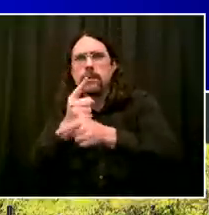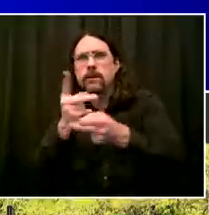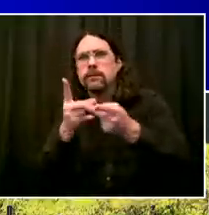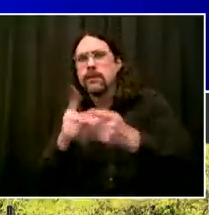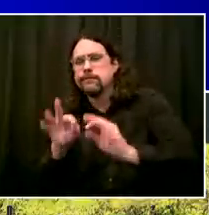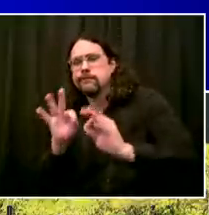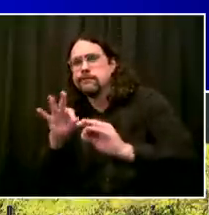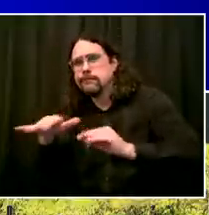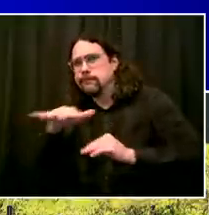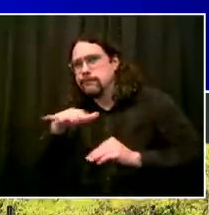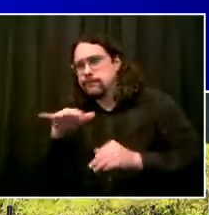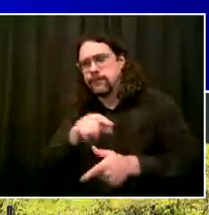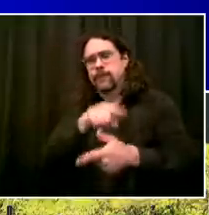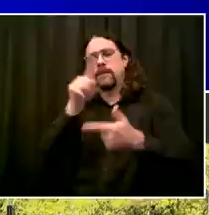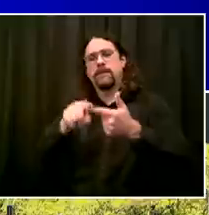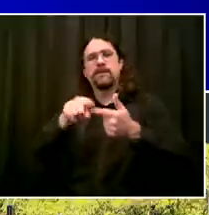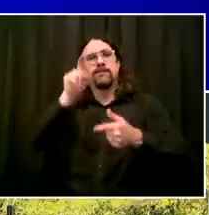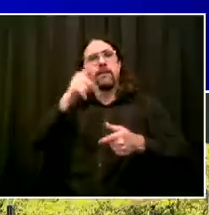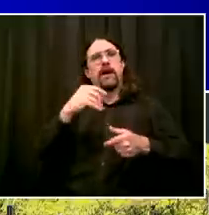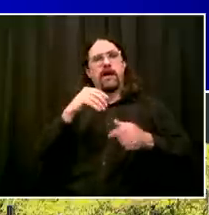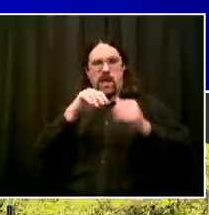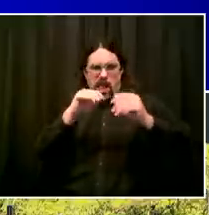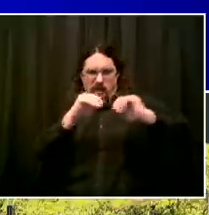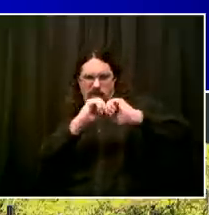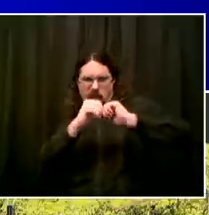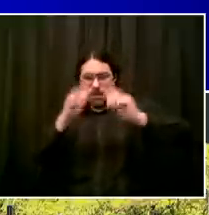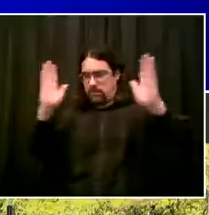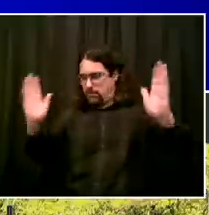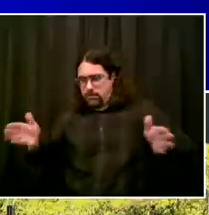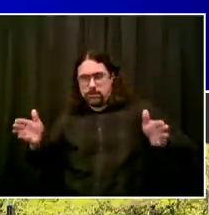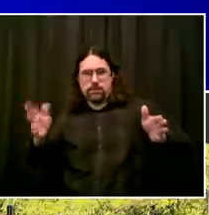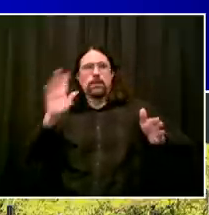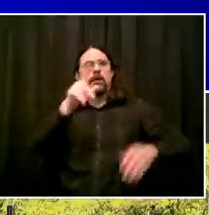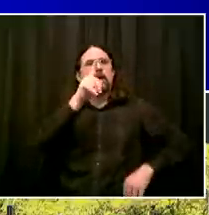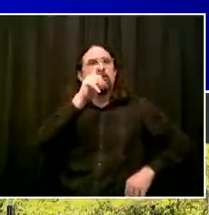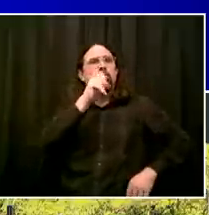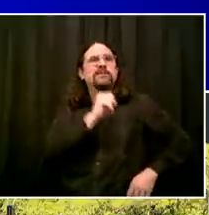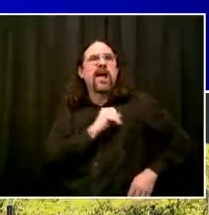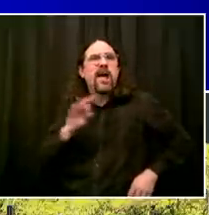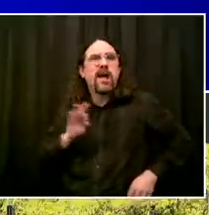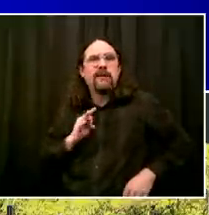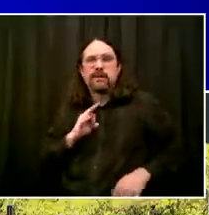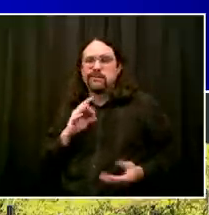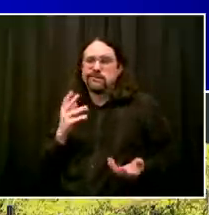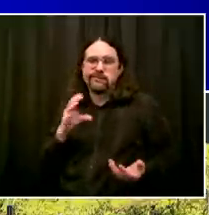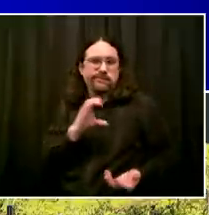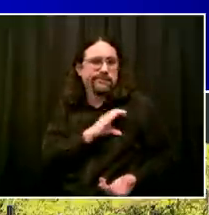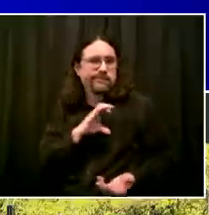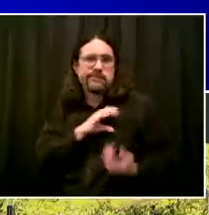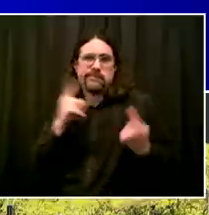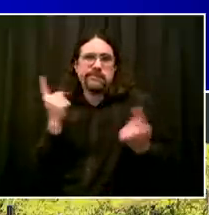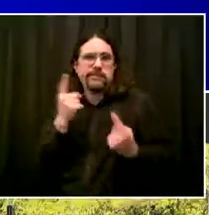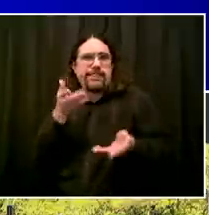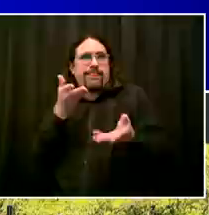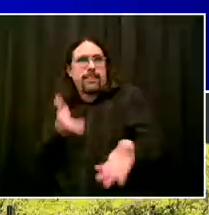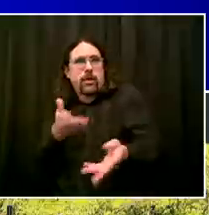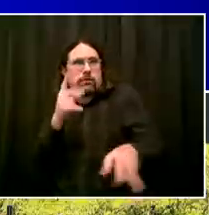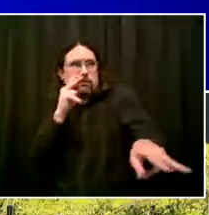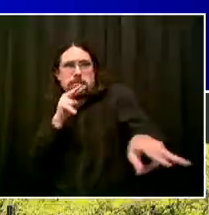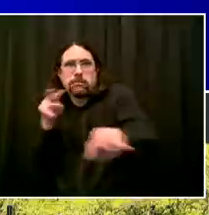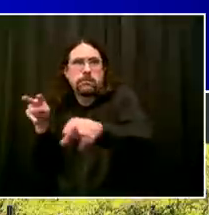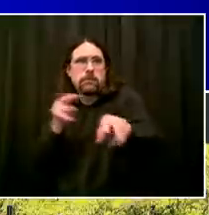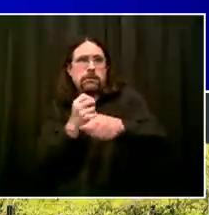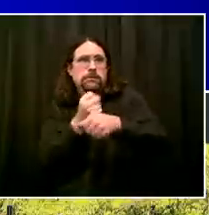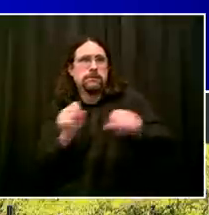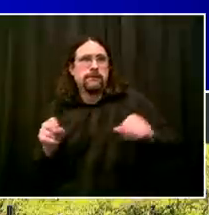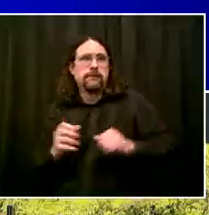where it's important to have them. So I've been off to a great start, and today we are announcing a huge expansion. So